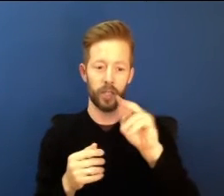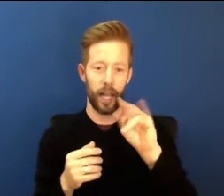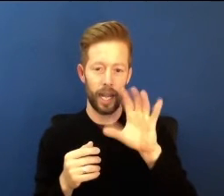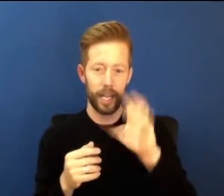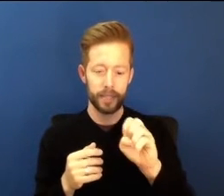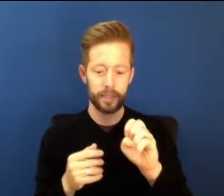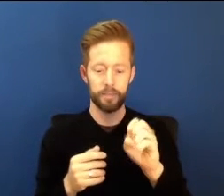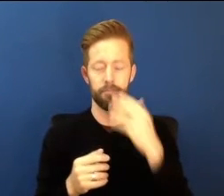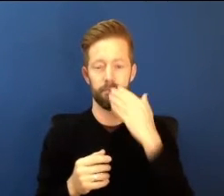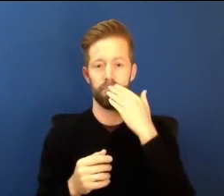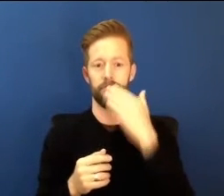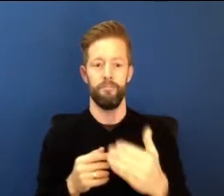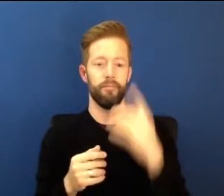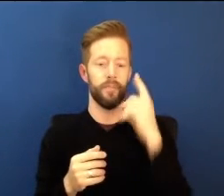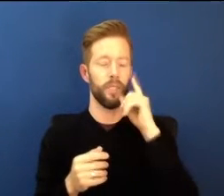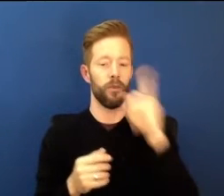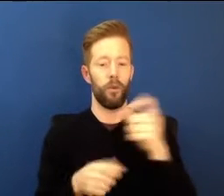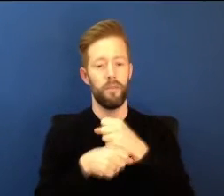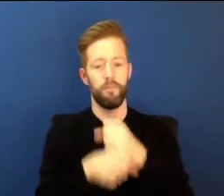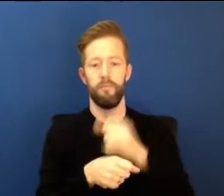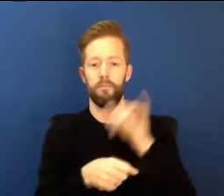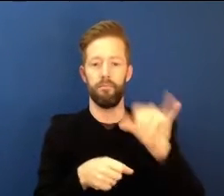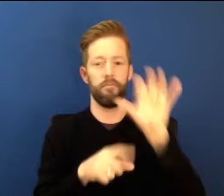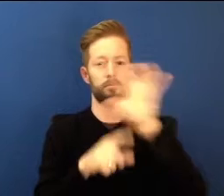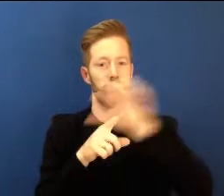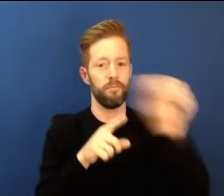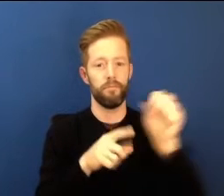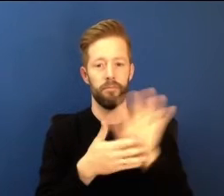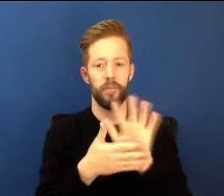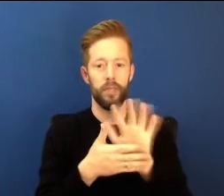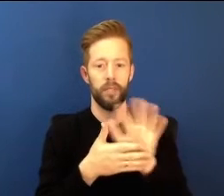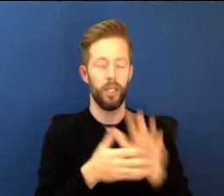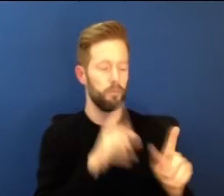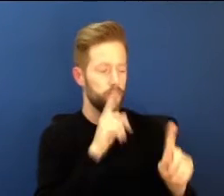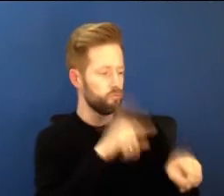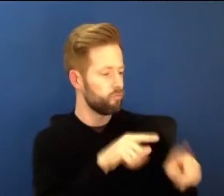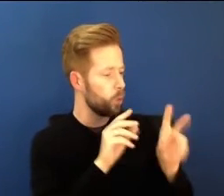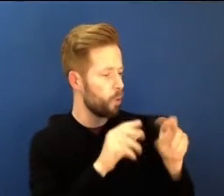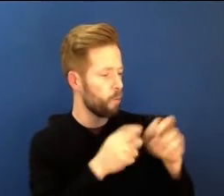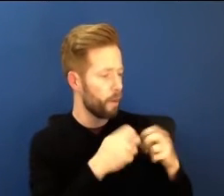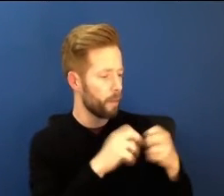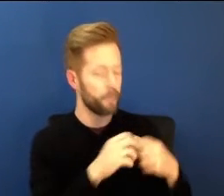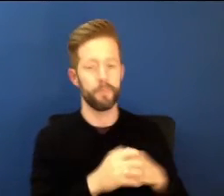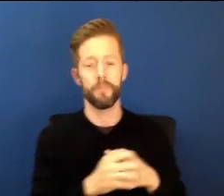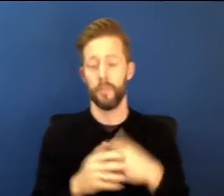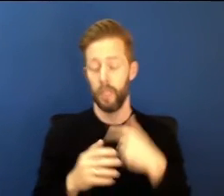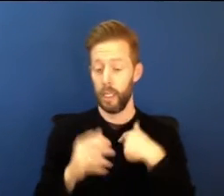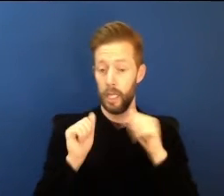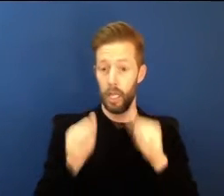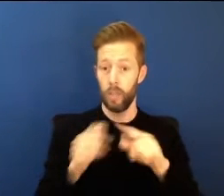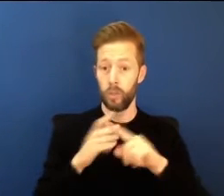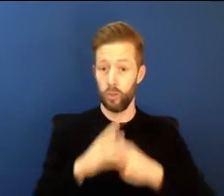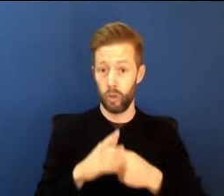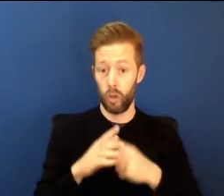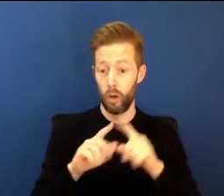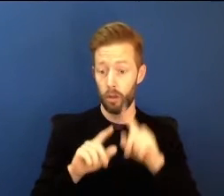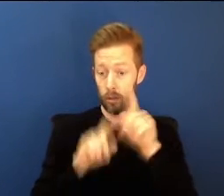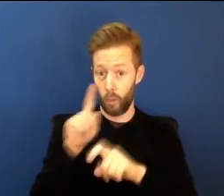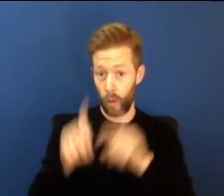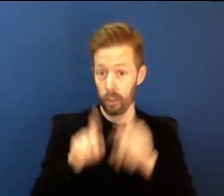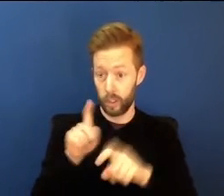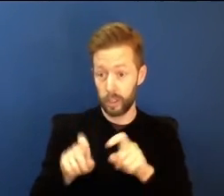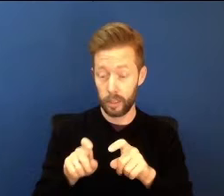Welcome, Janice. Thank you for putting together that amazing video. And I think I can start the questions,